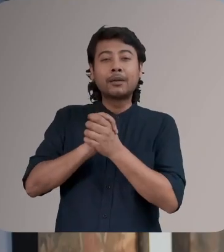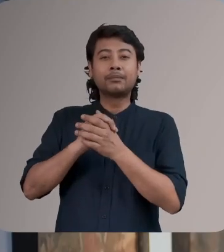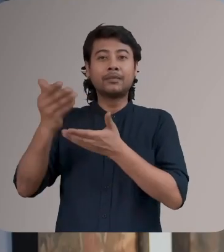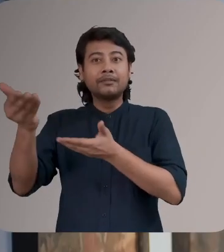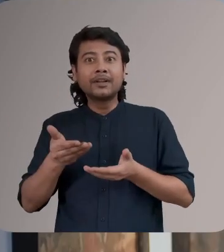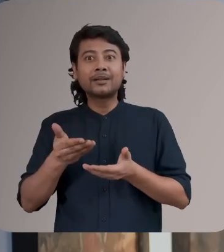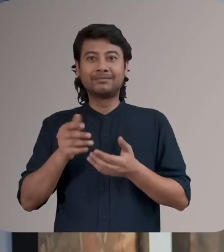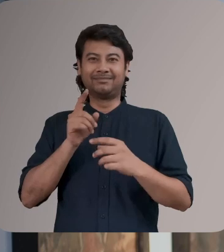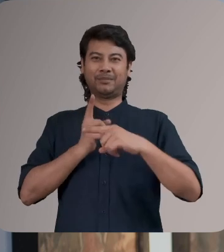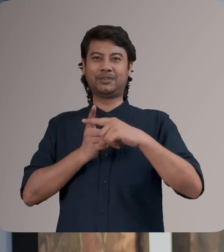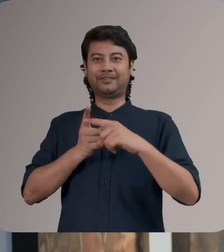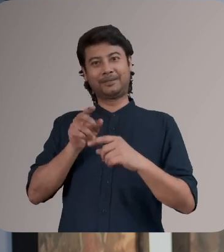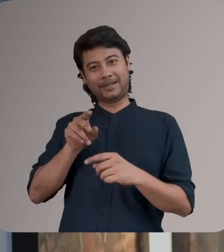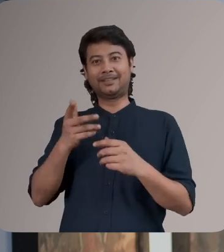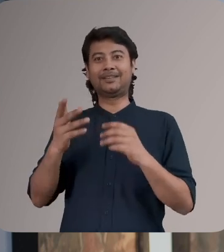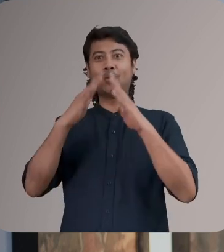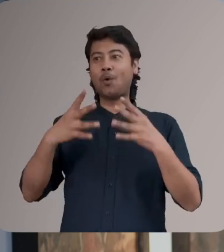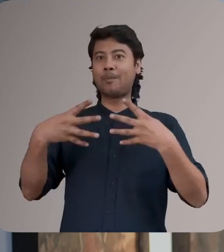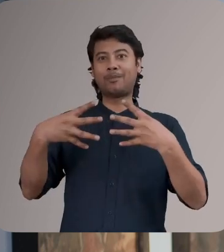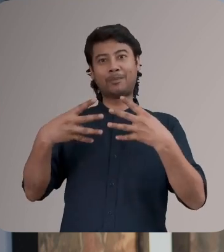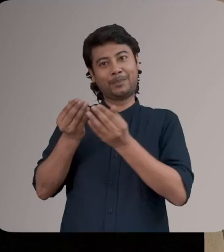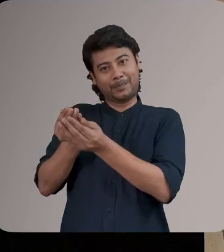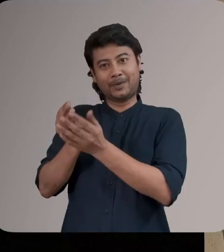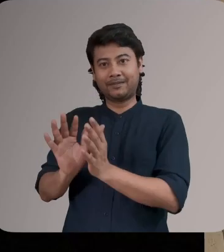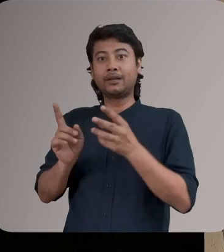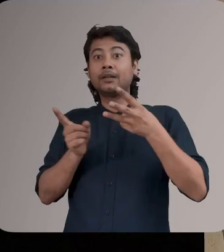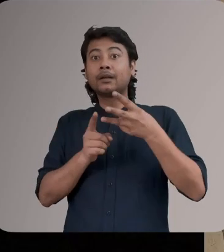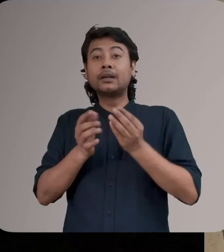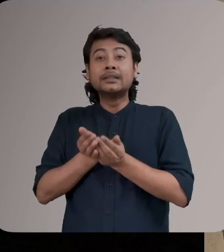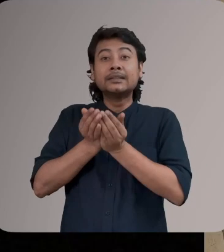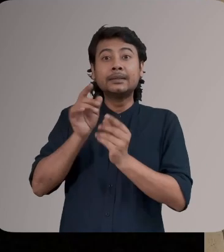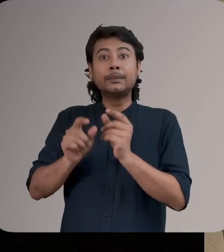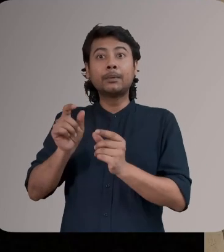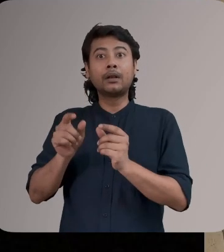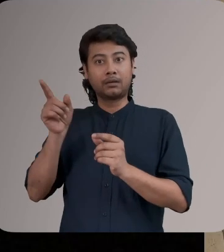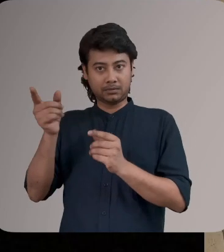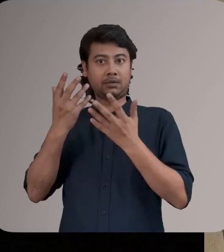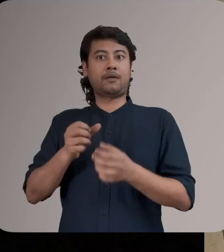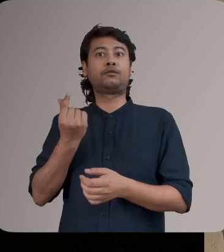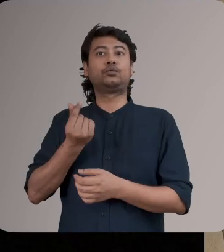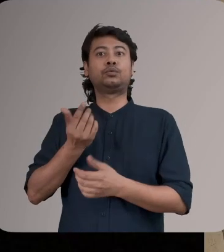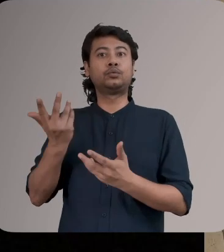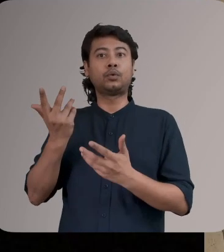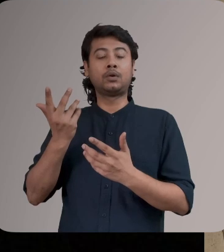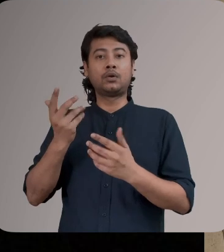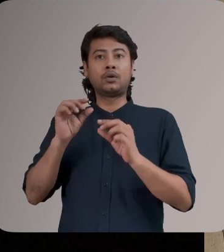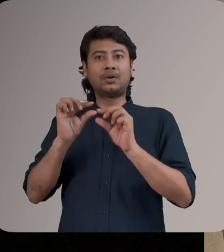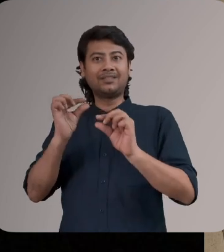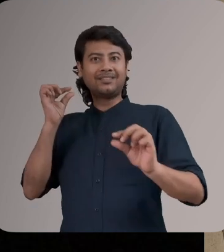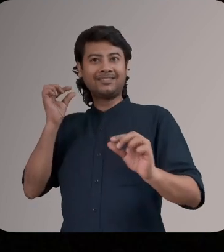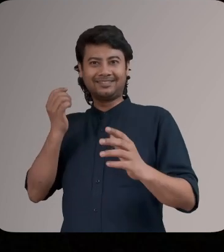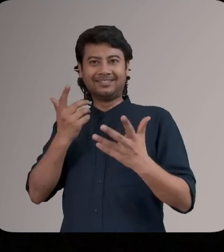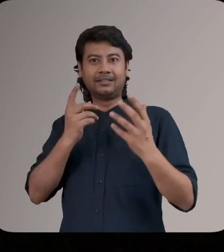also hung on gateways as a welcome sign, symbolizing friendship. Seafaring sailors would often impale pineapples on their doorways